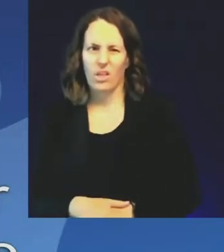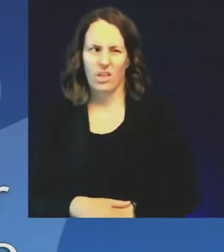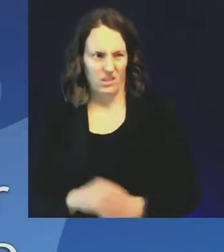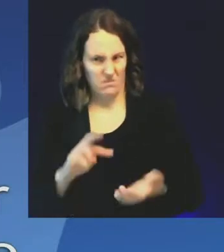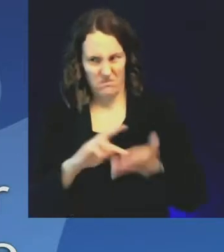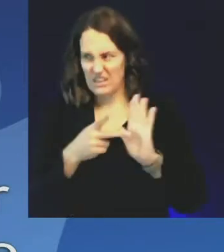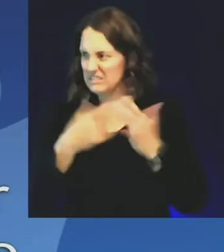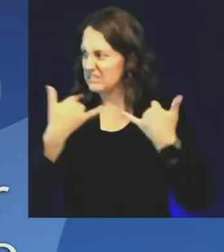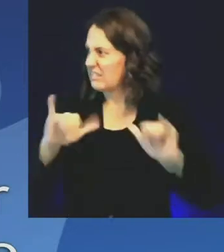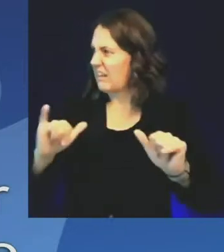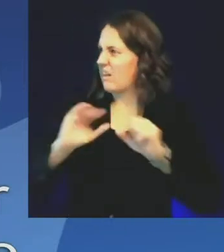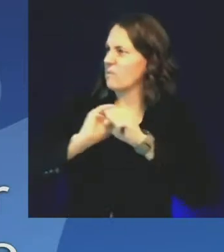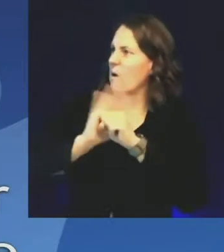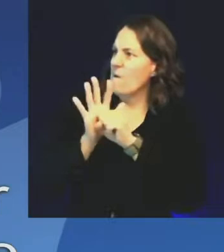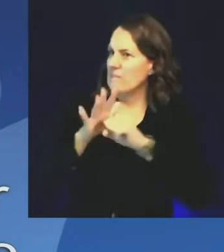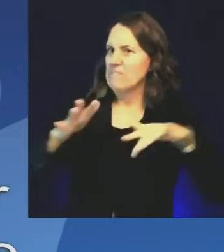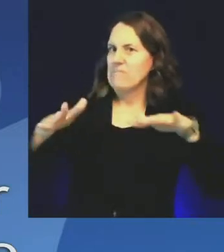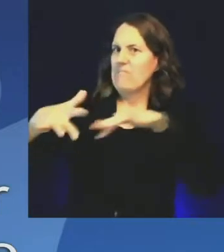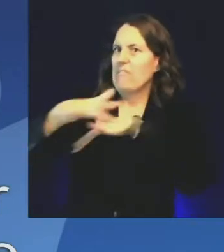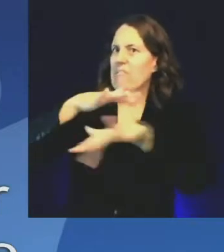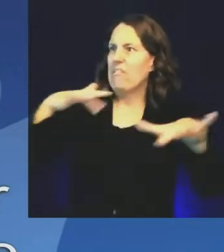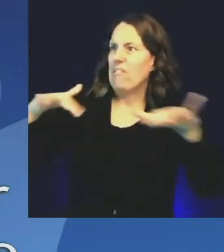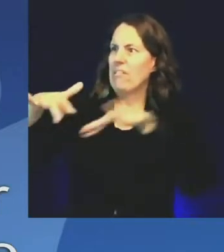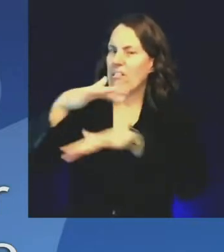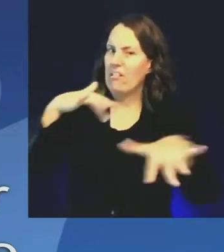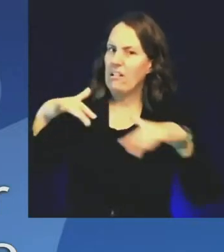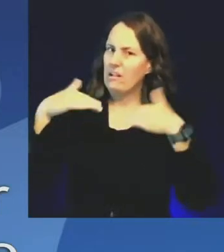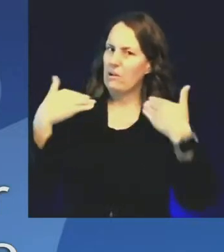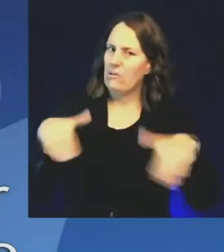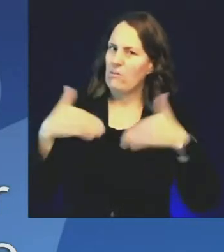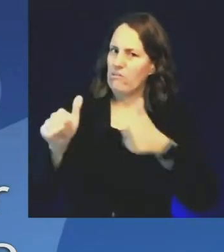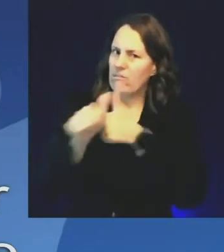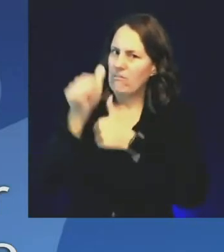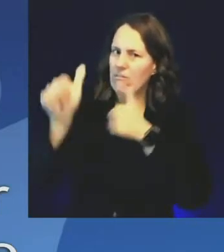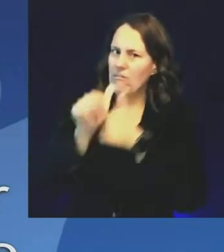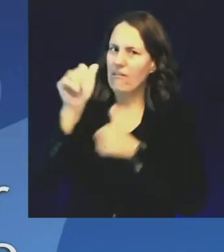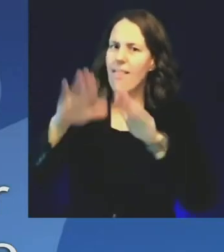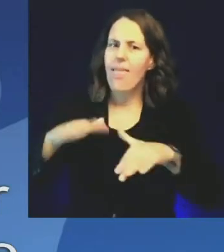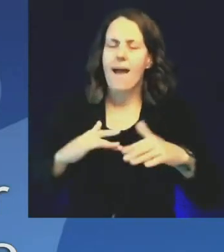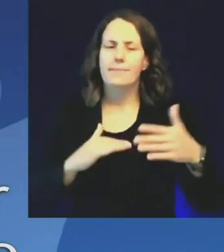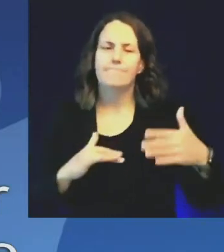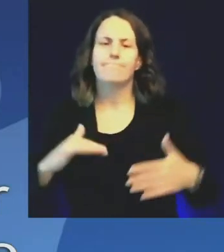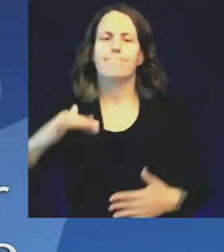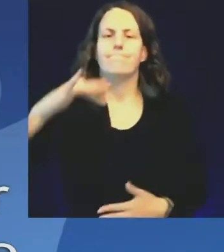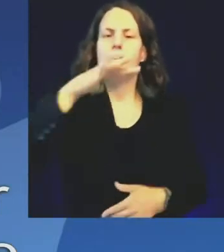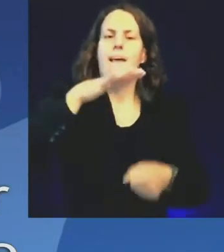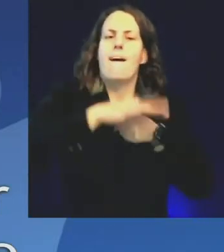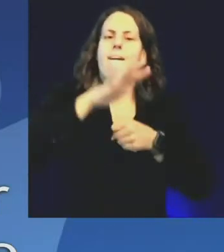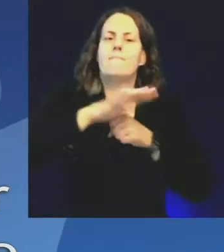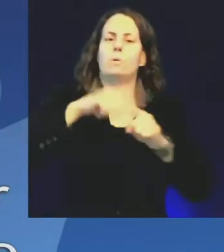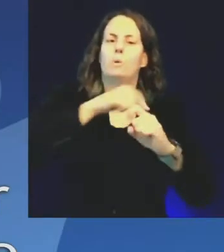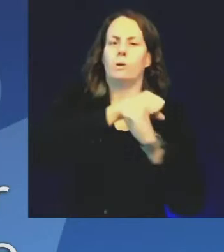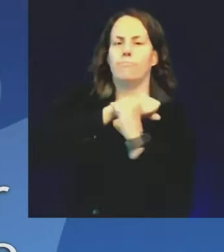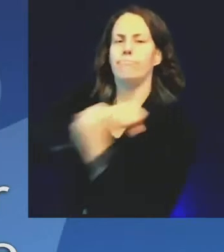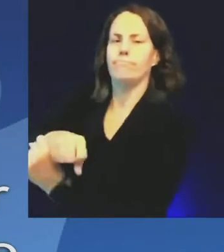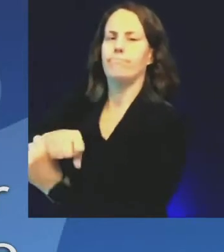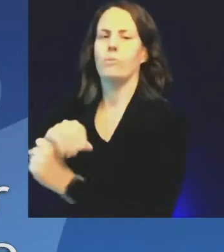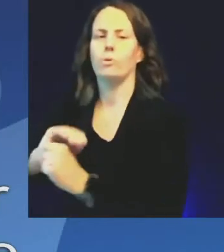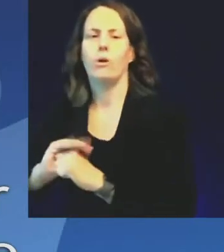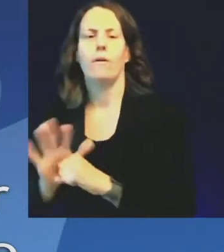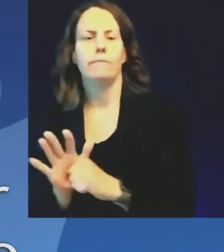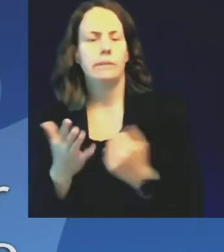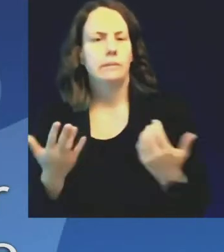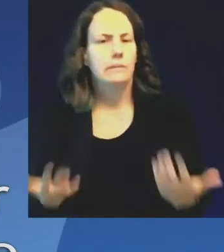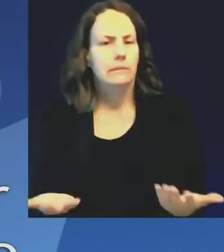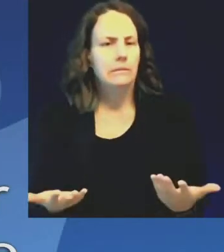vaccinated, you'd have, you'd get the COVID-19. So how do you reassure people that, past a certain